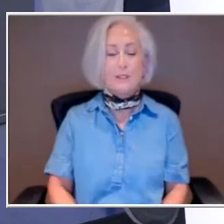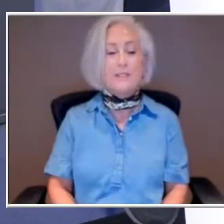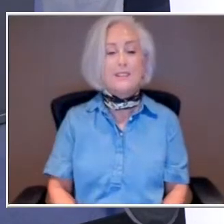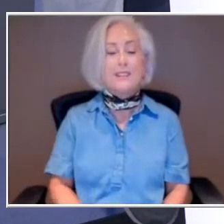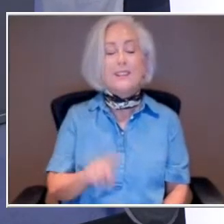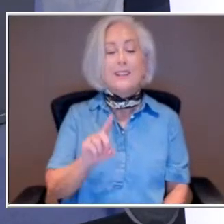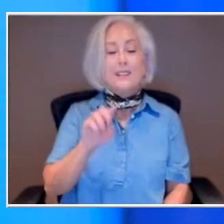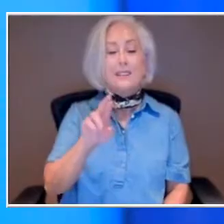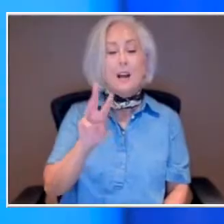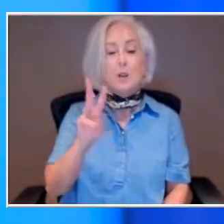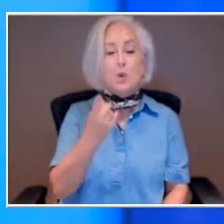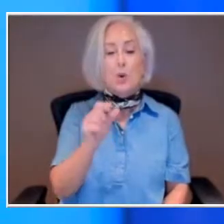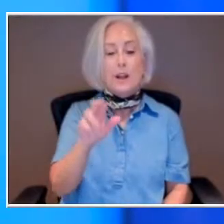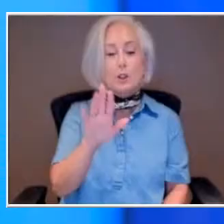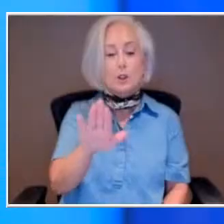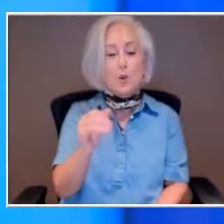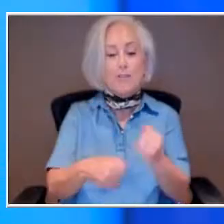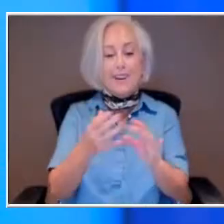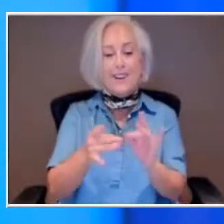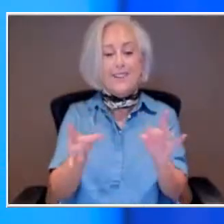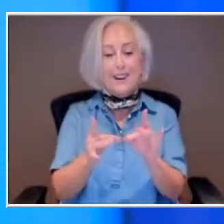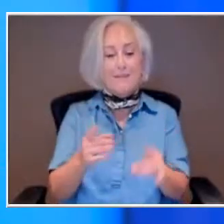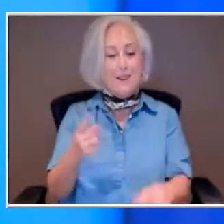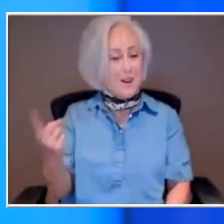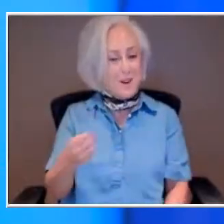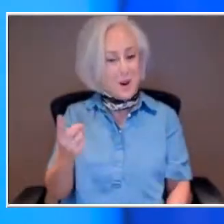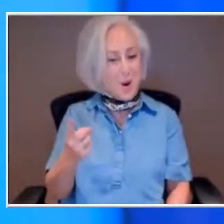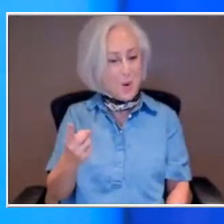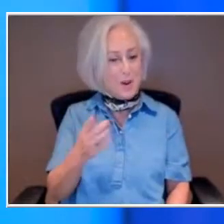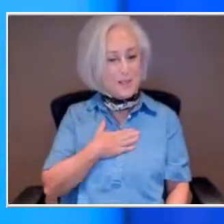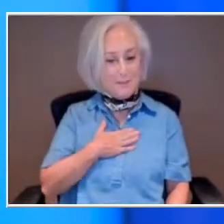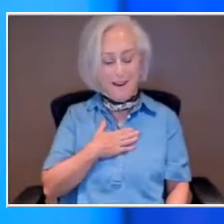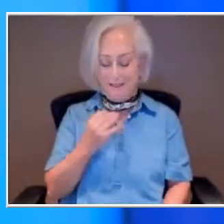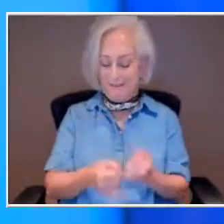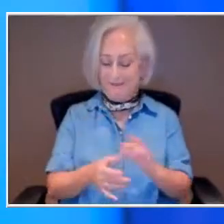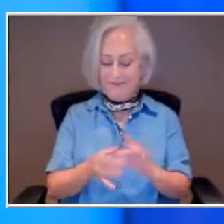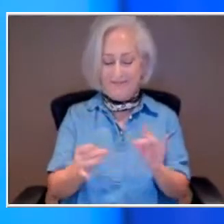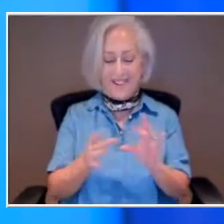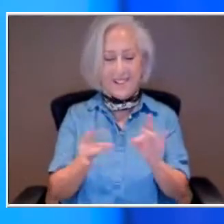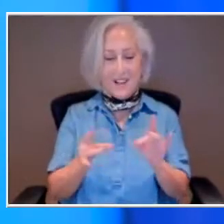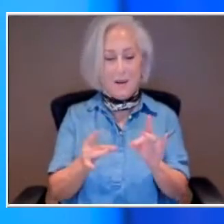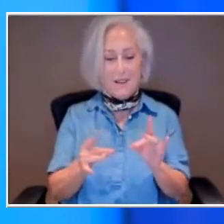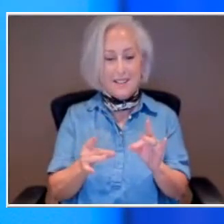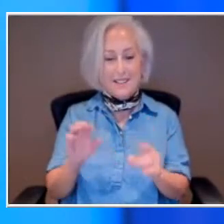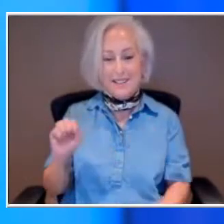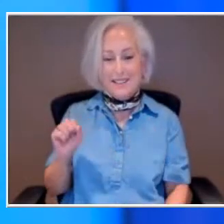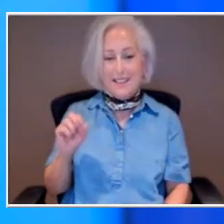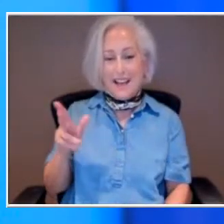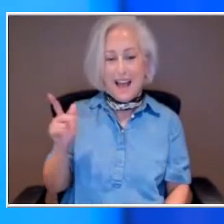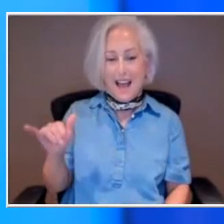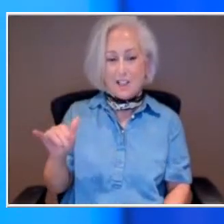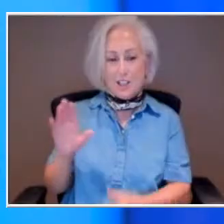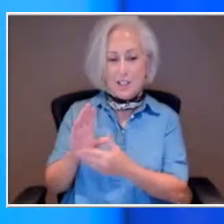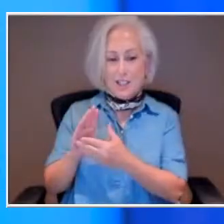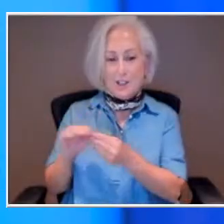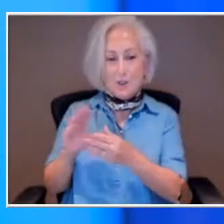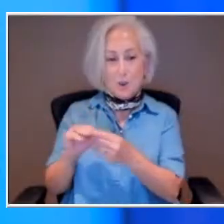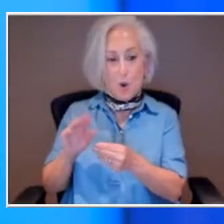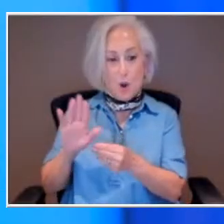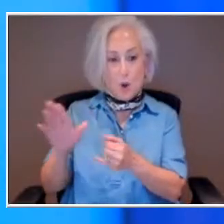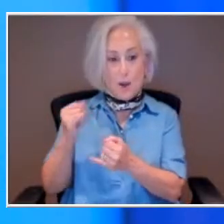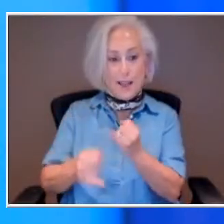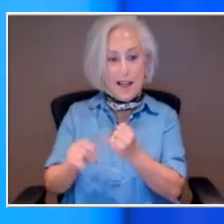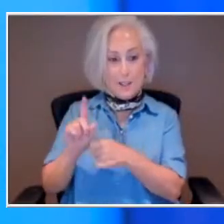story? Well, it's always my takeaway, I think. And it couples Ashley's story with your last question is be your